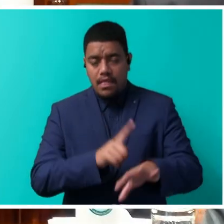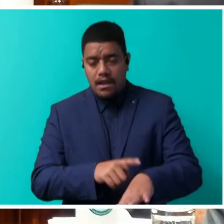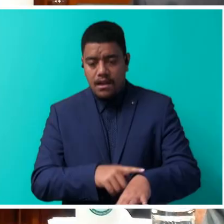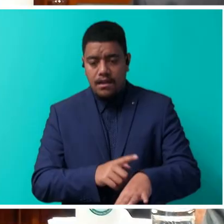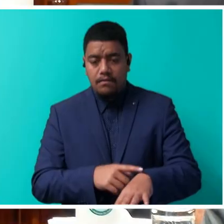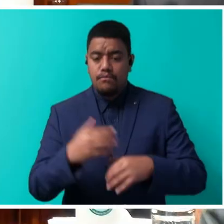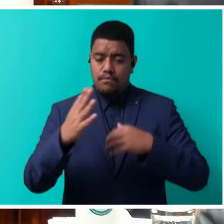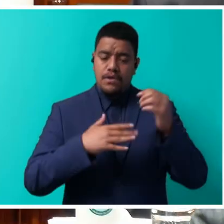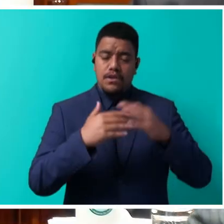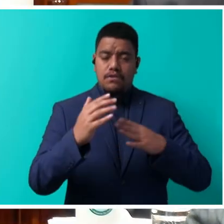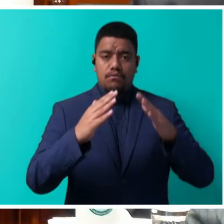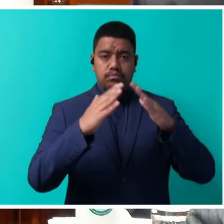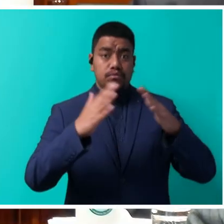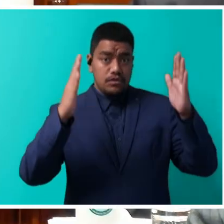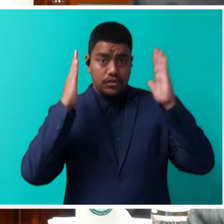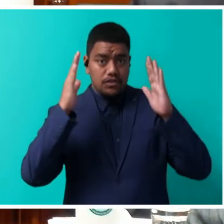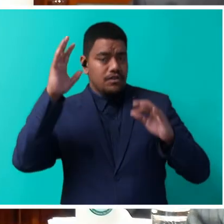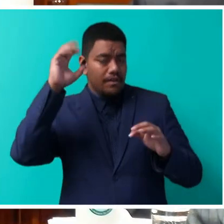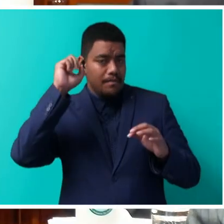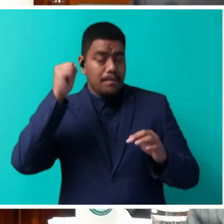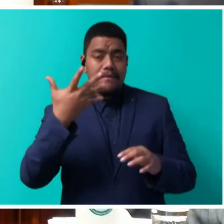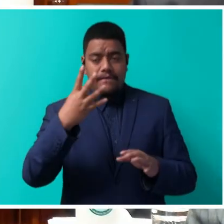their time to build our church.